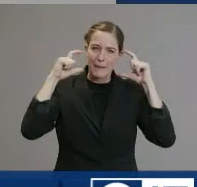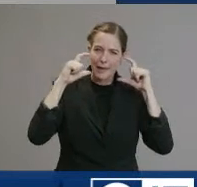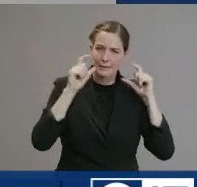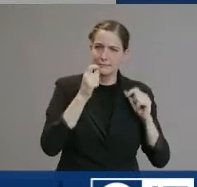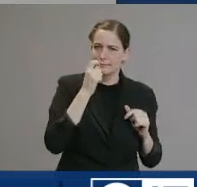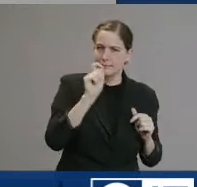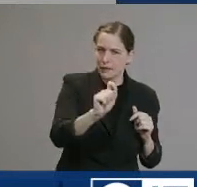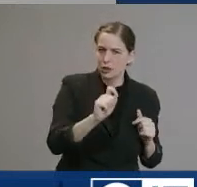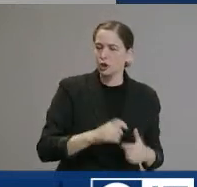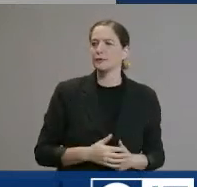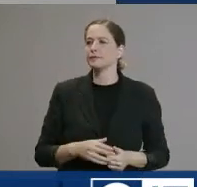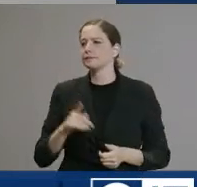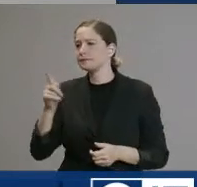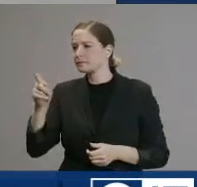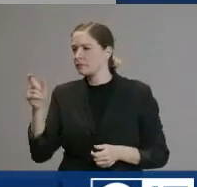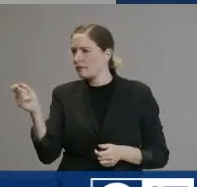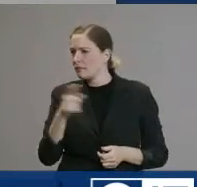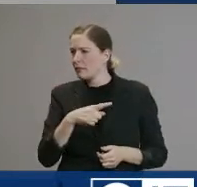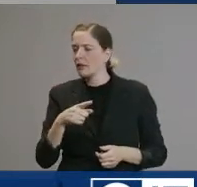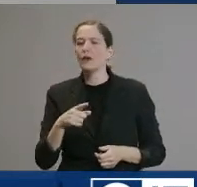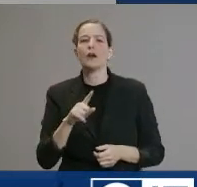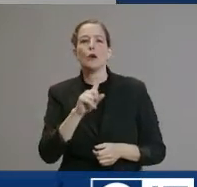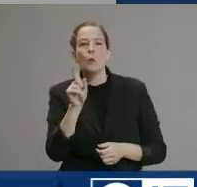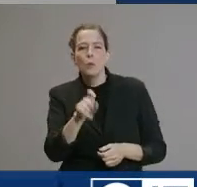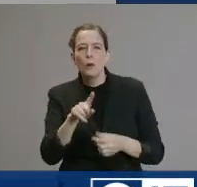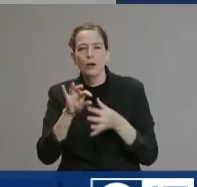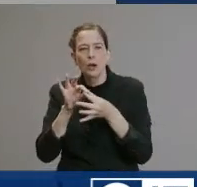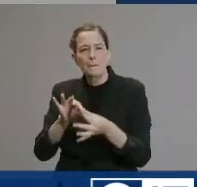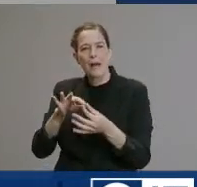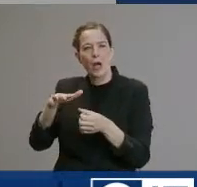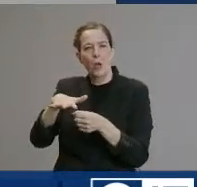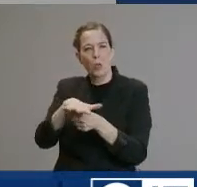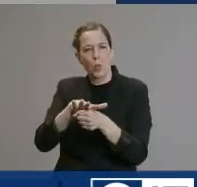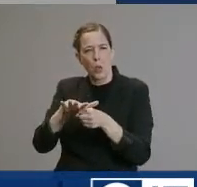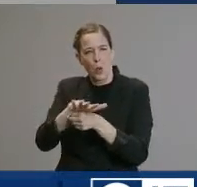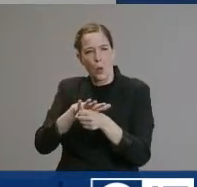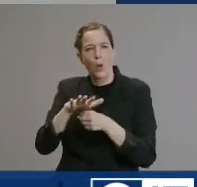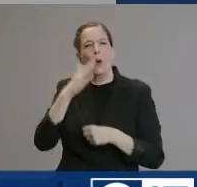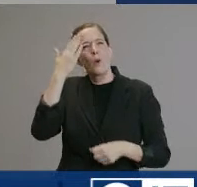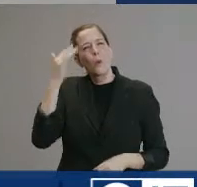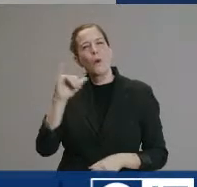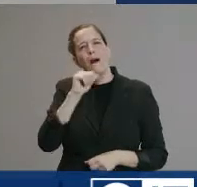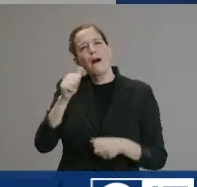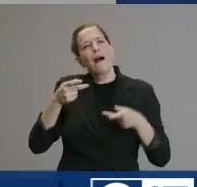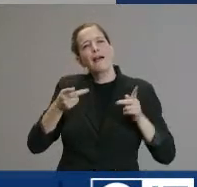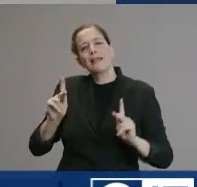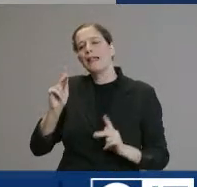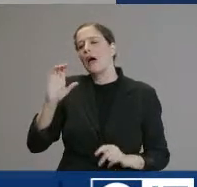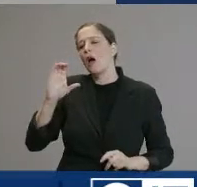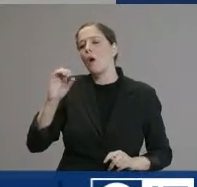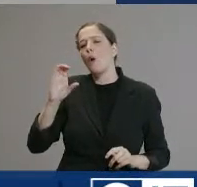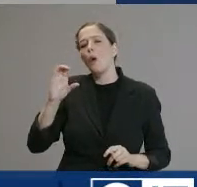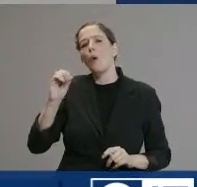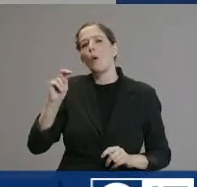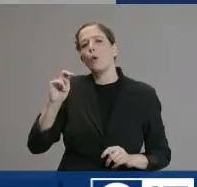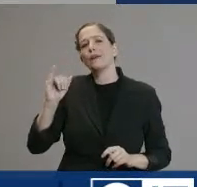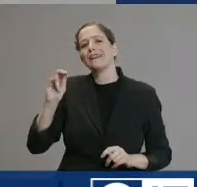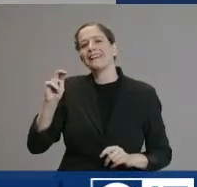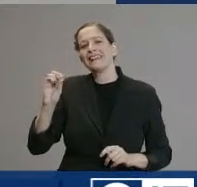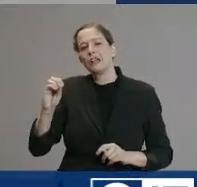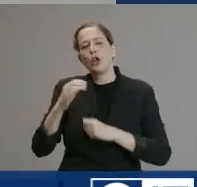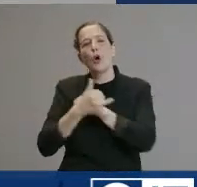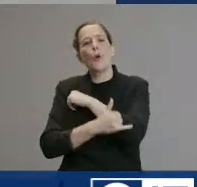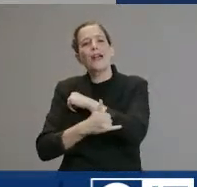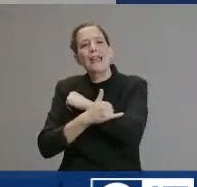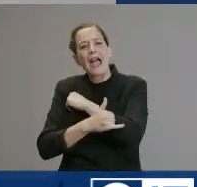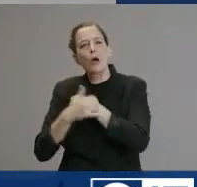local. Why not allow Coconino County health officials, or Maricopa County health officials, or Santa Cruz County health officials, or City